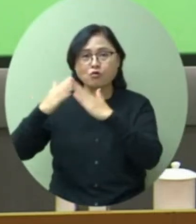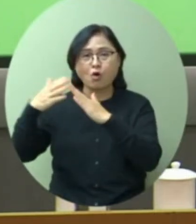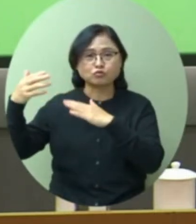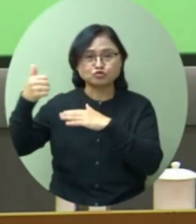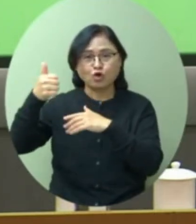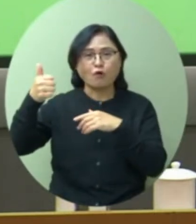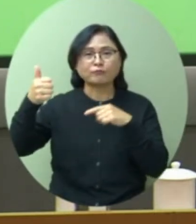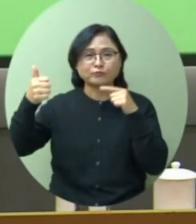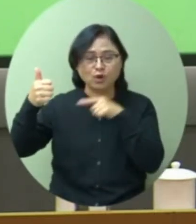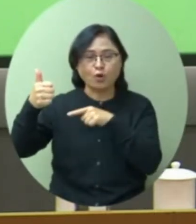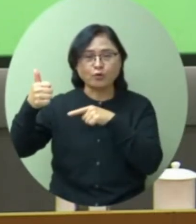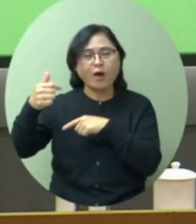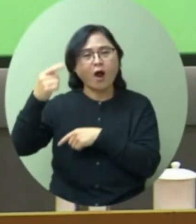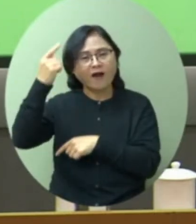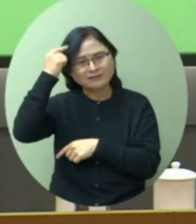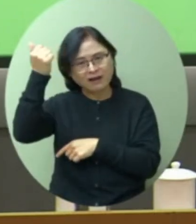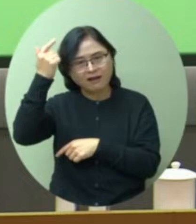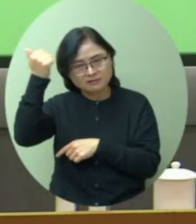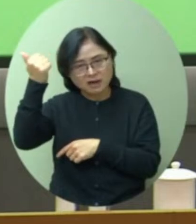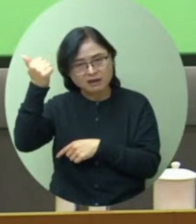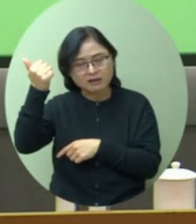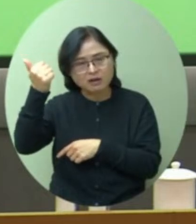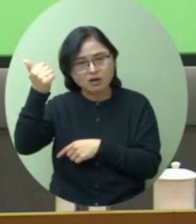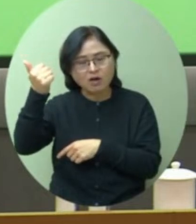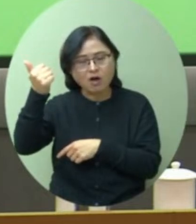divide the